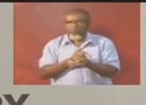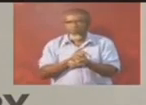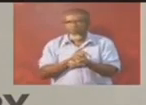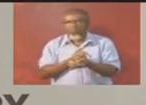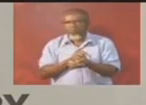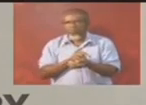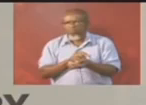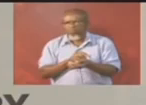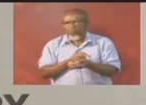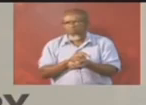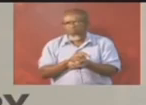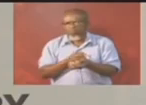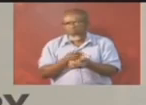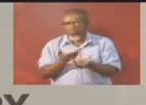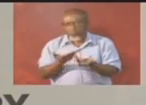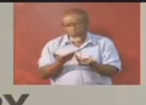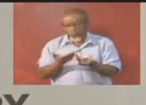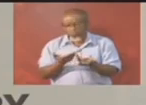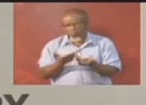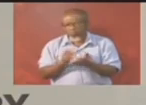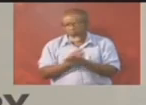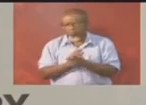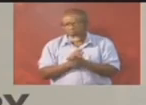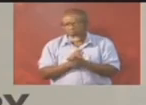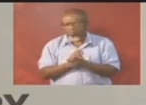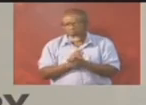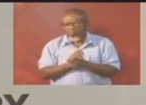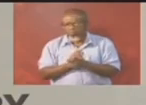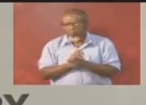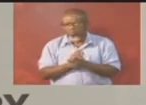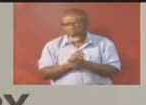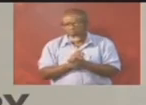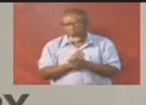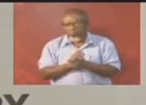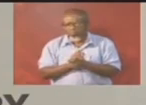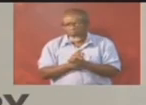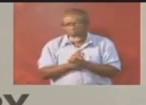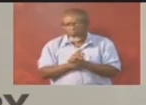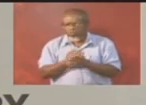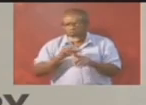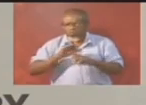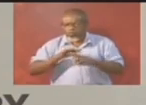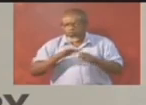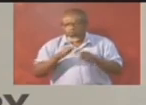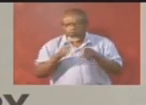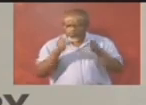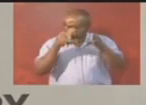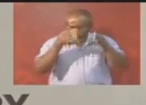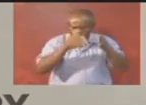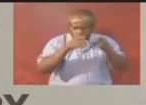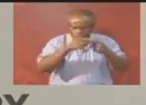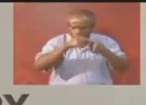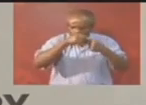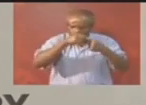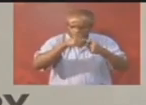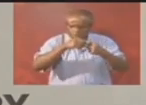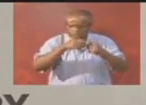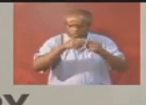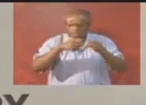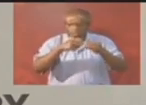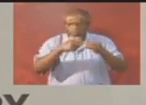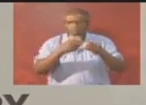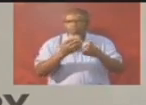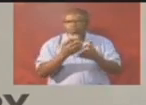are probably not the best ones to make with respect to any particular kind of deficiency, especially the ones that are